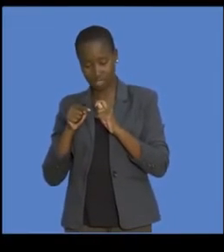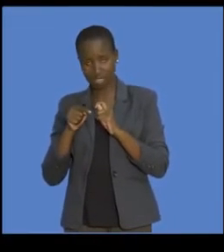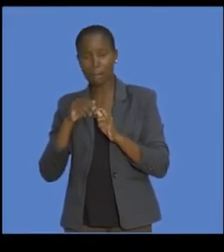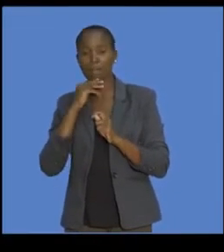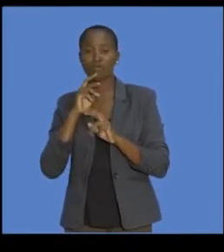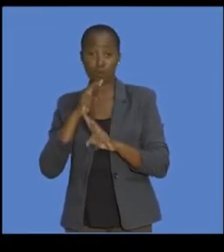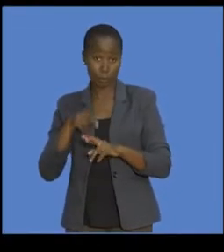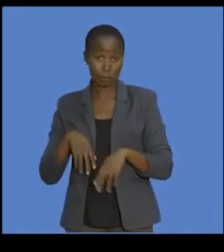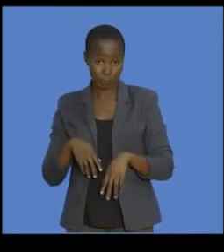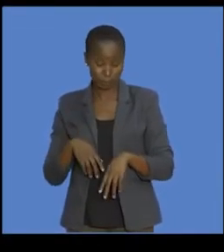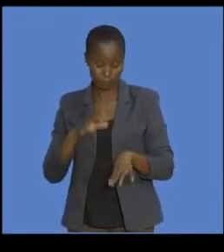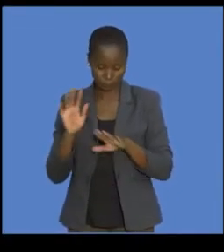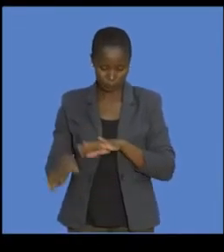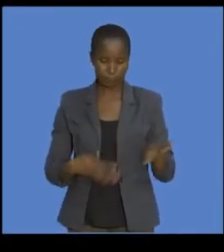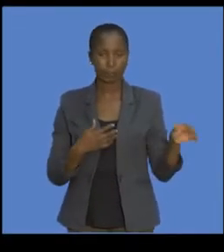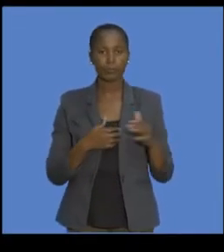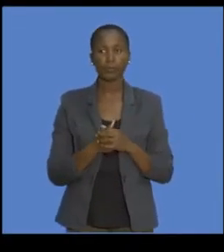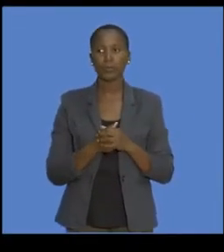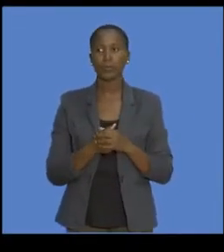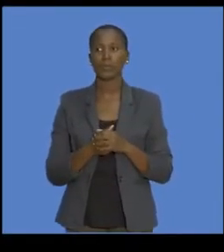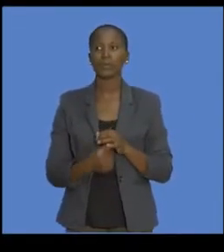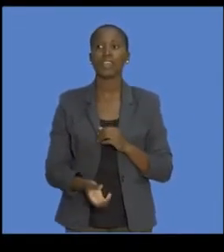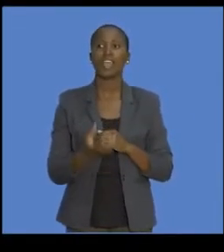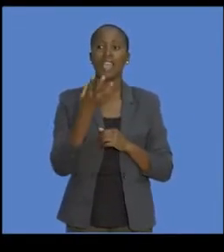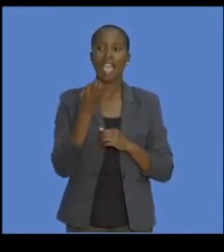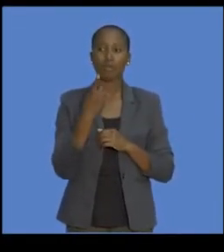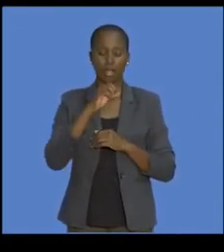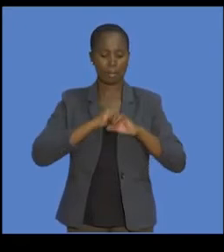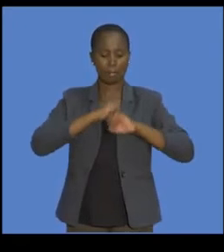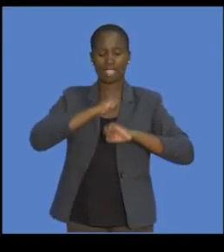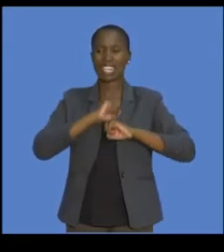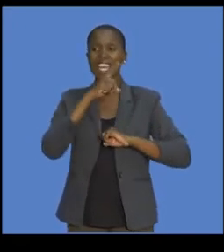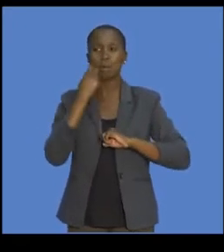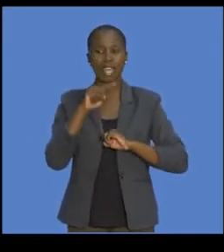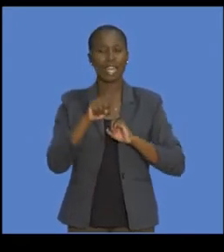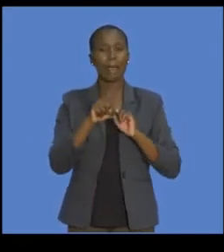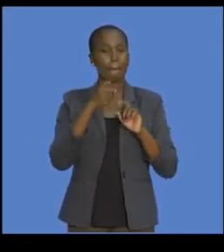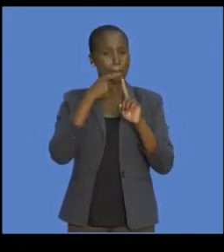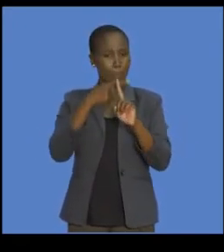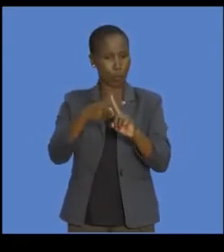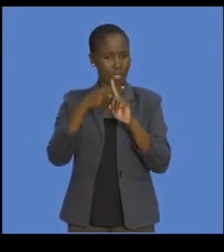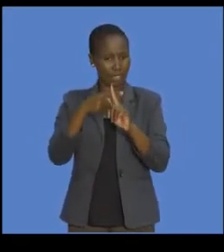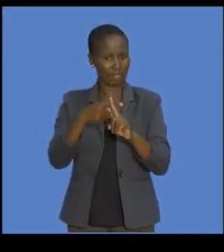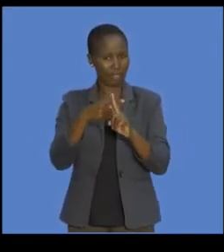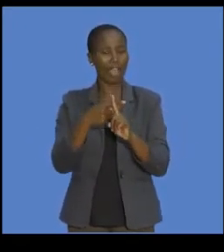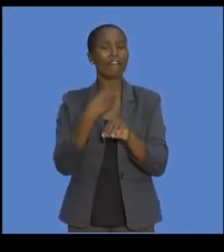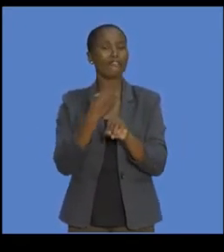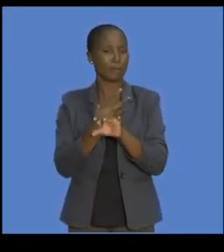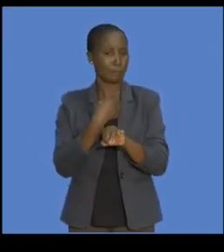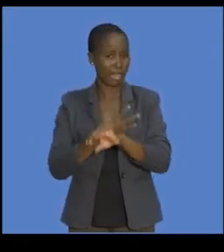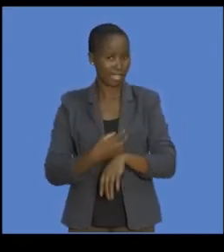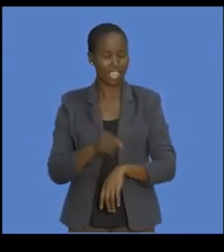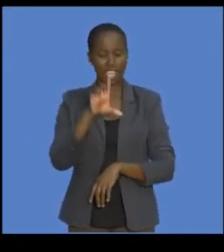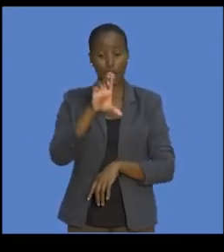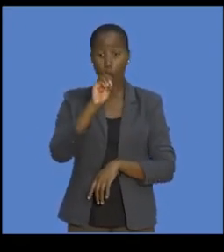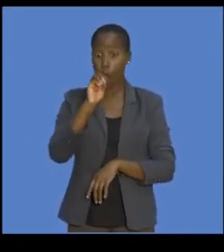Right, so we also have mechanisms called positive feedback. So in a positive feedback loop, the feedback serves